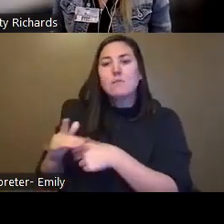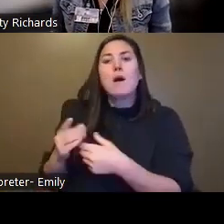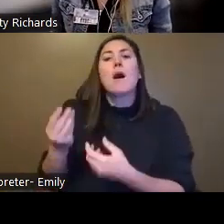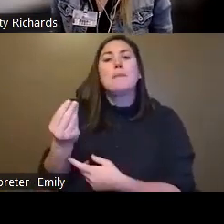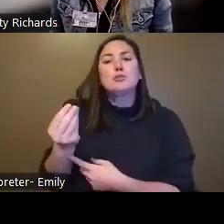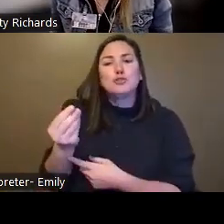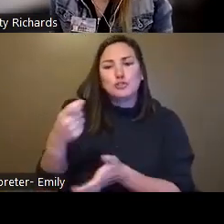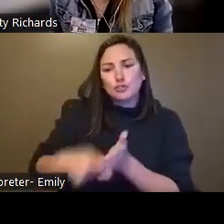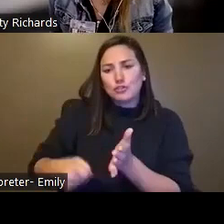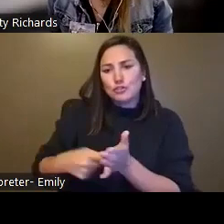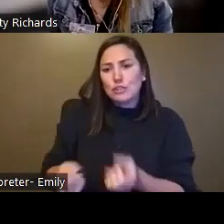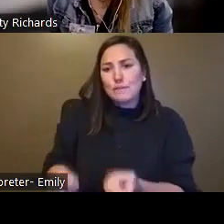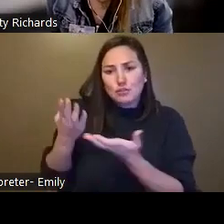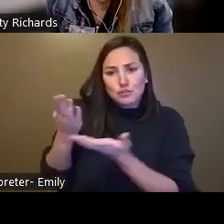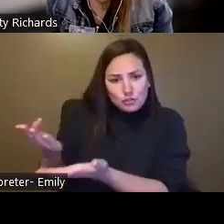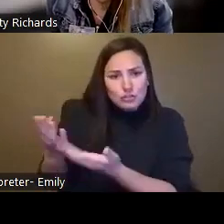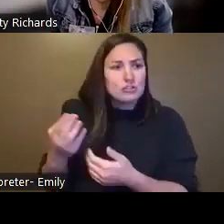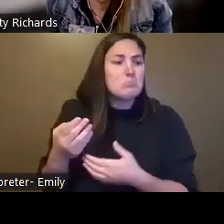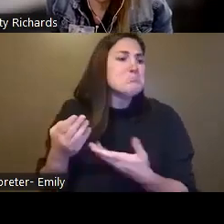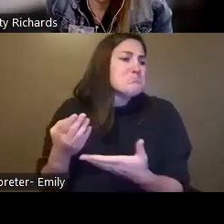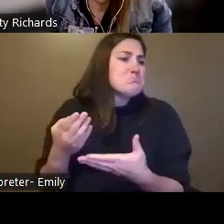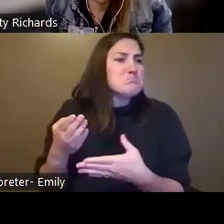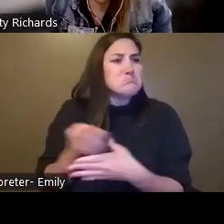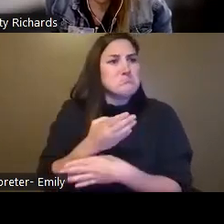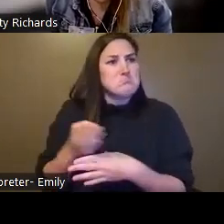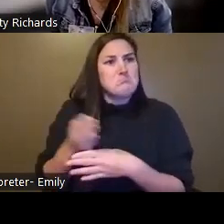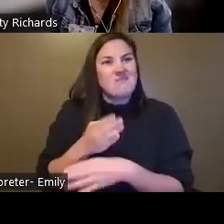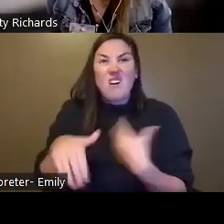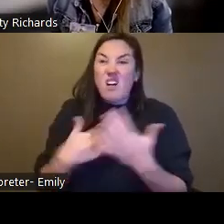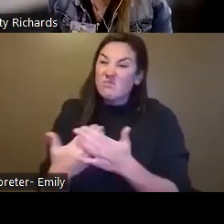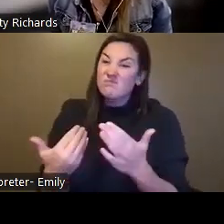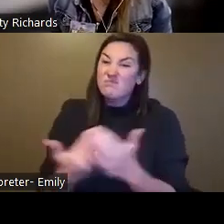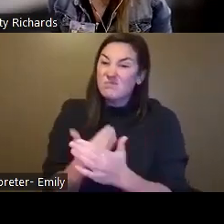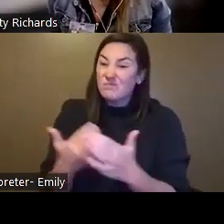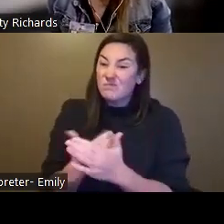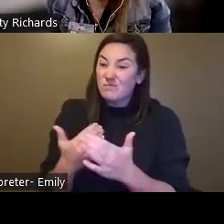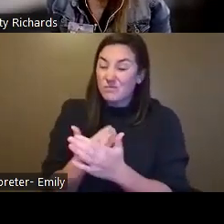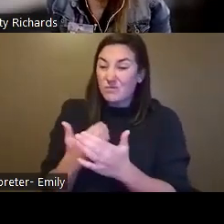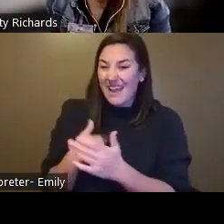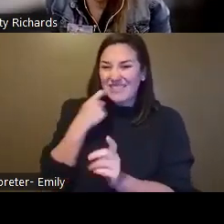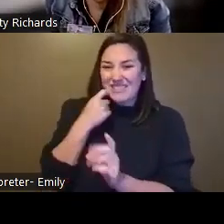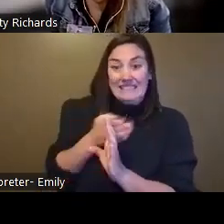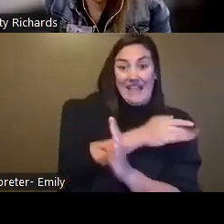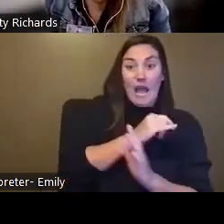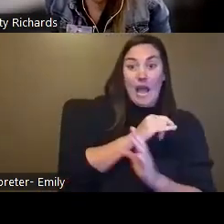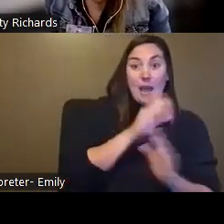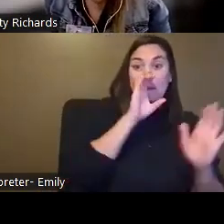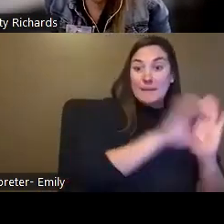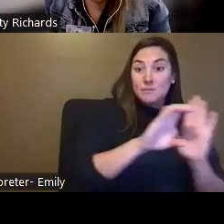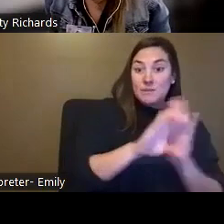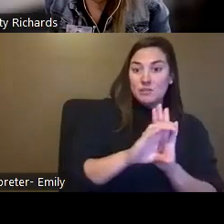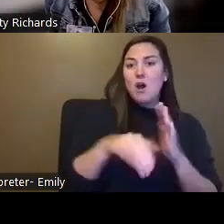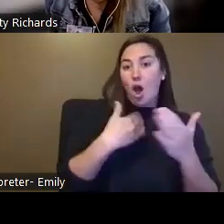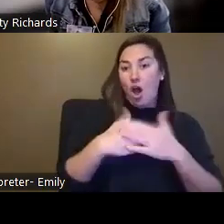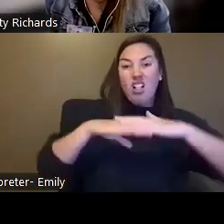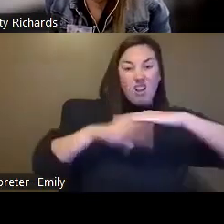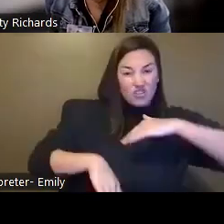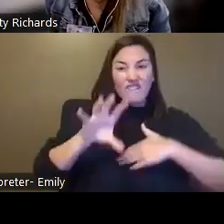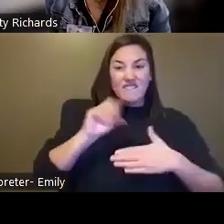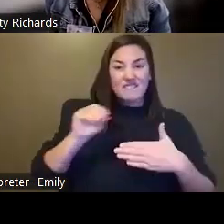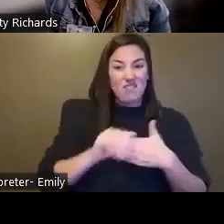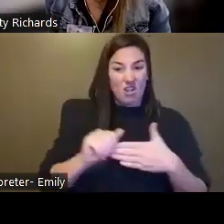students. And they're all within, all of the new devices that I showed on my previous slide are all within that price